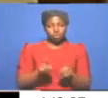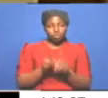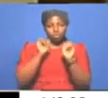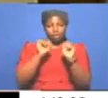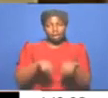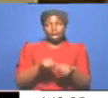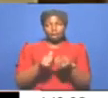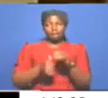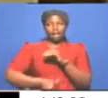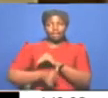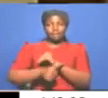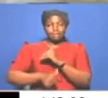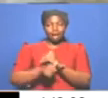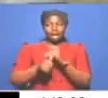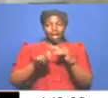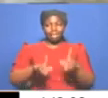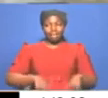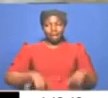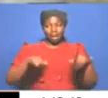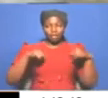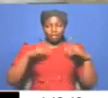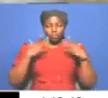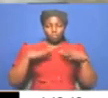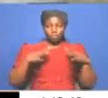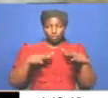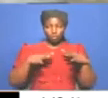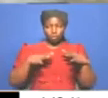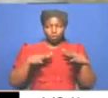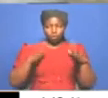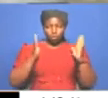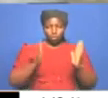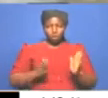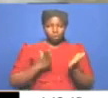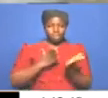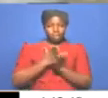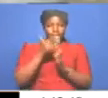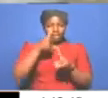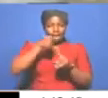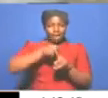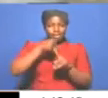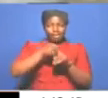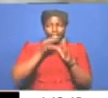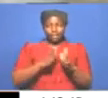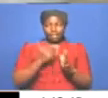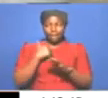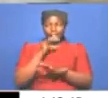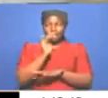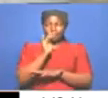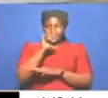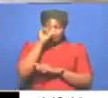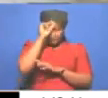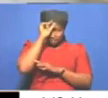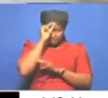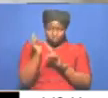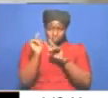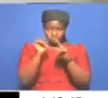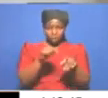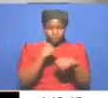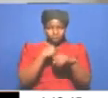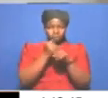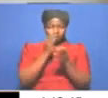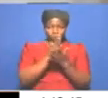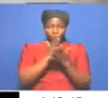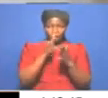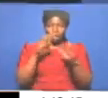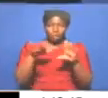the sanctity of human life. Human rights activists have challenged the government to step in and ensure members of the